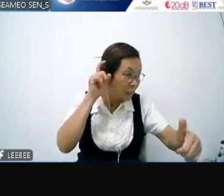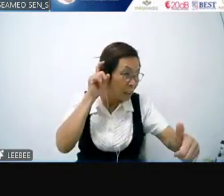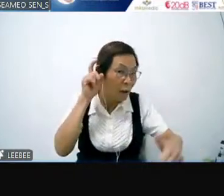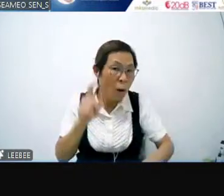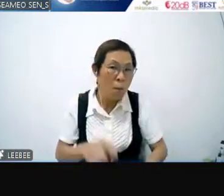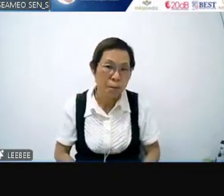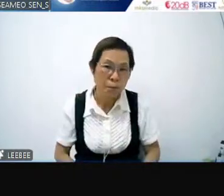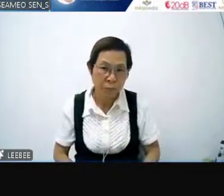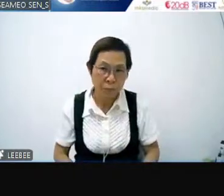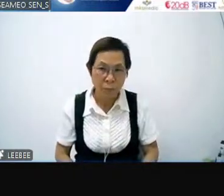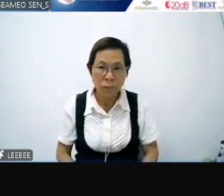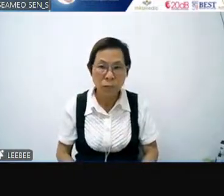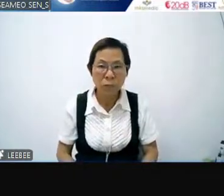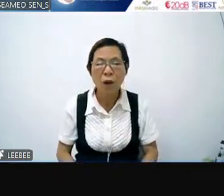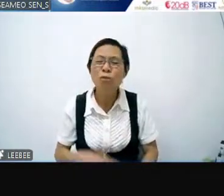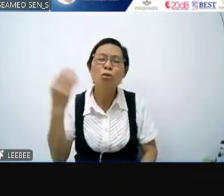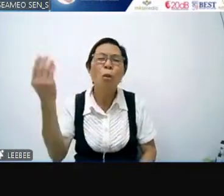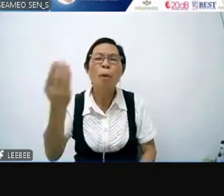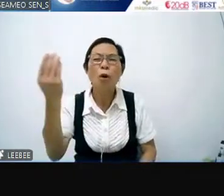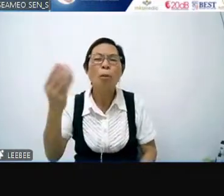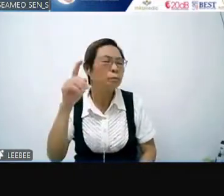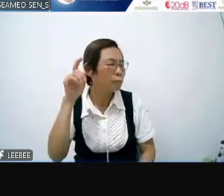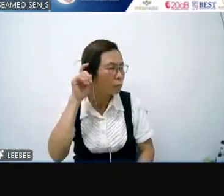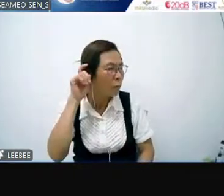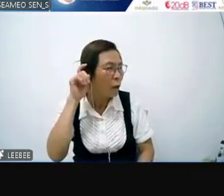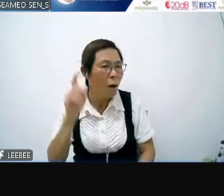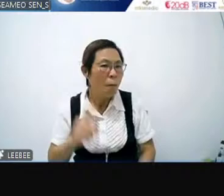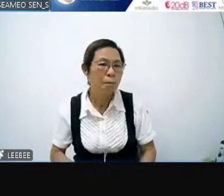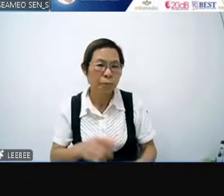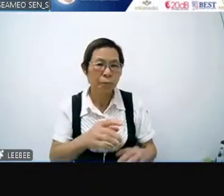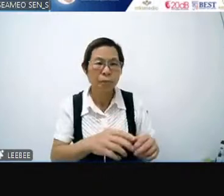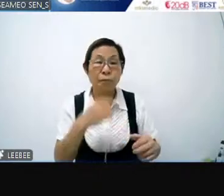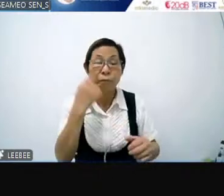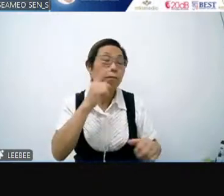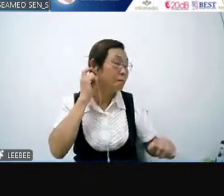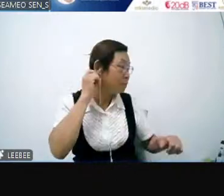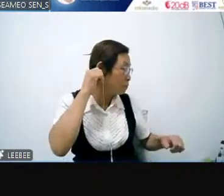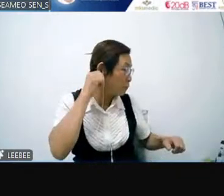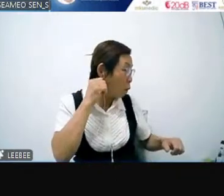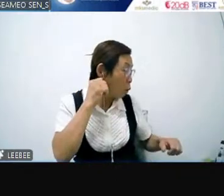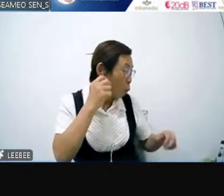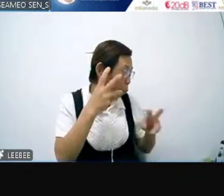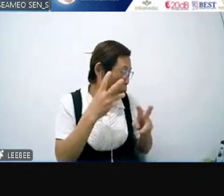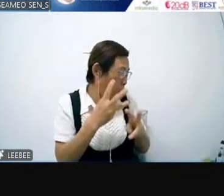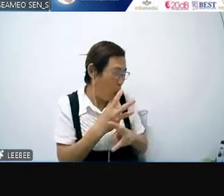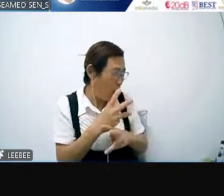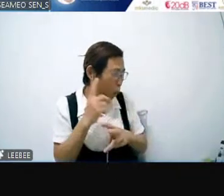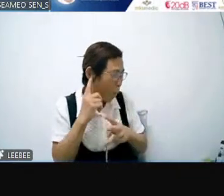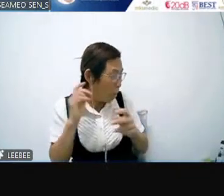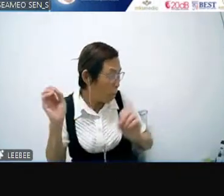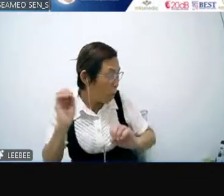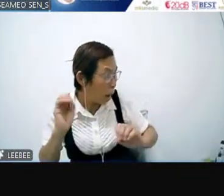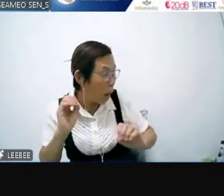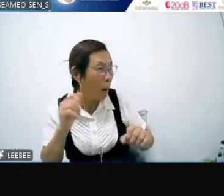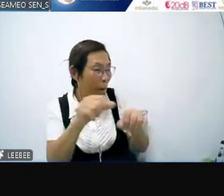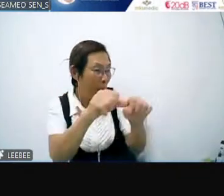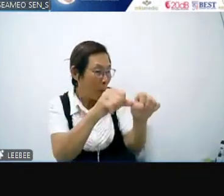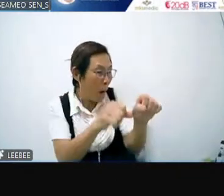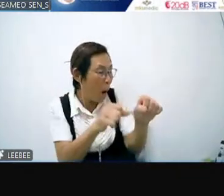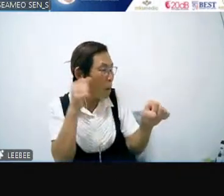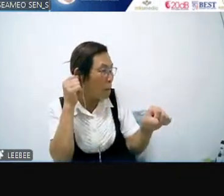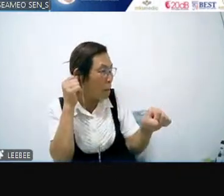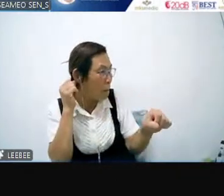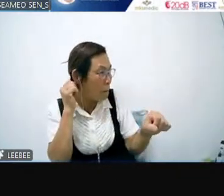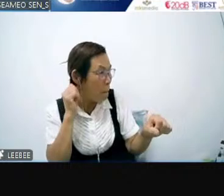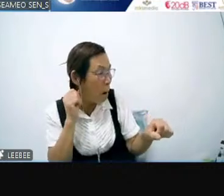This is a more common types. Cochlear implants for those with a severe profound loss. FM system for